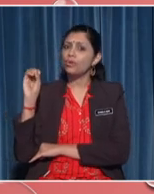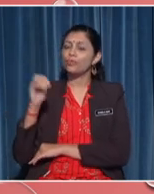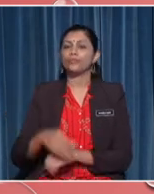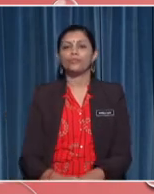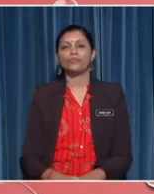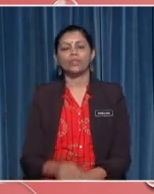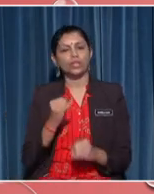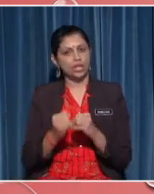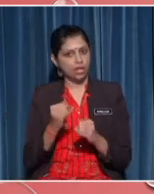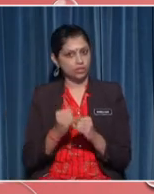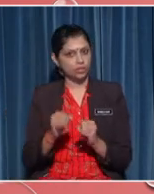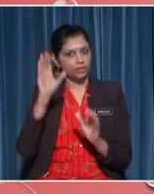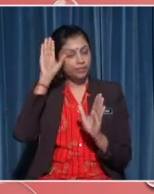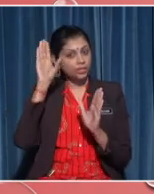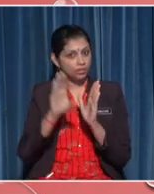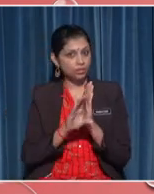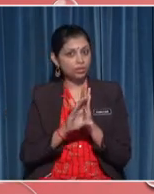What about this?